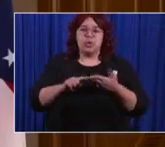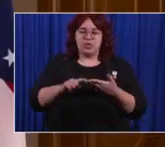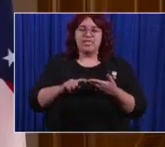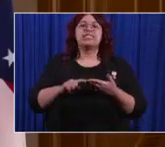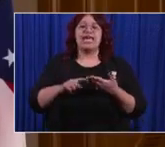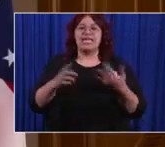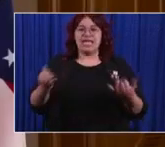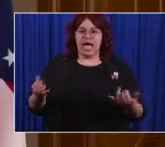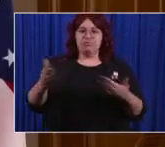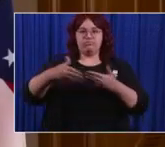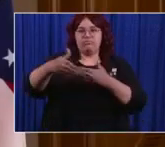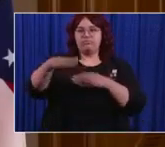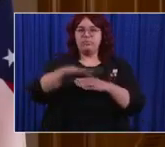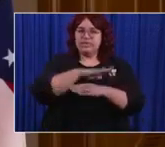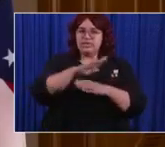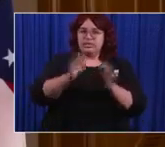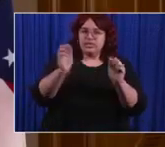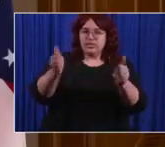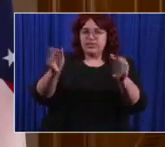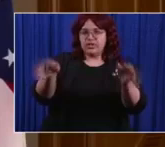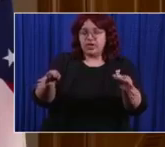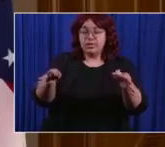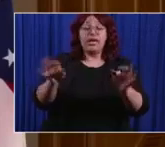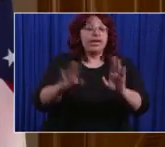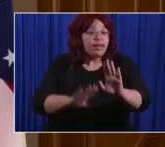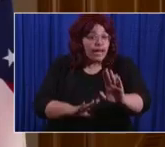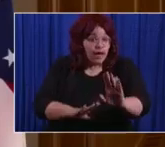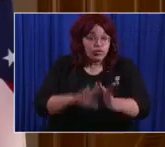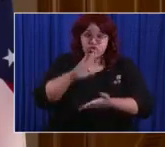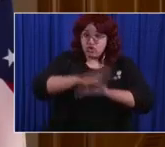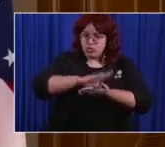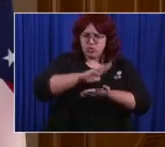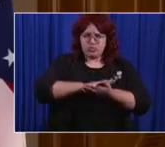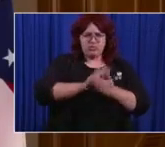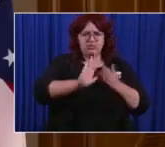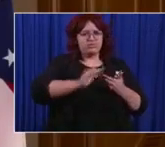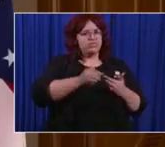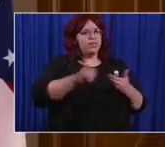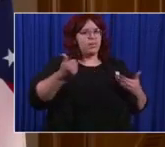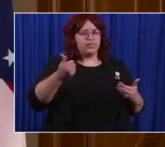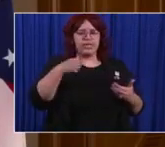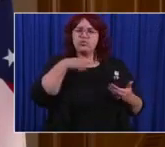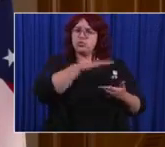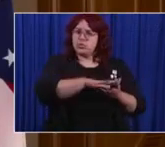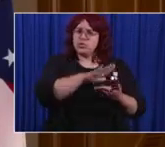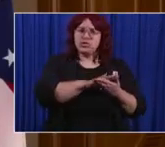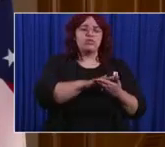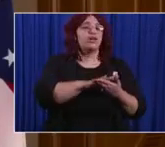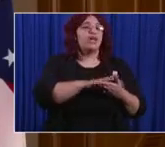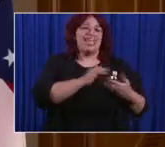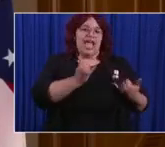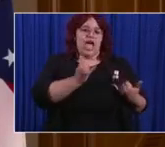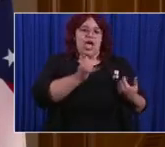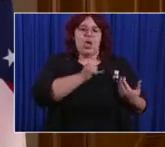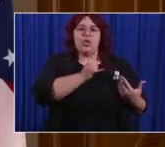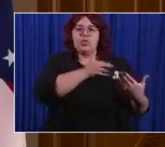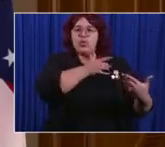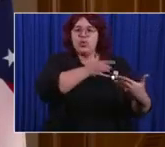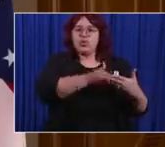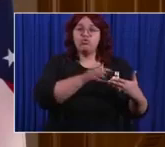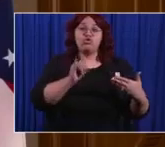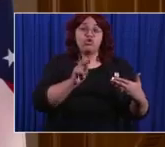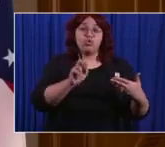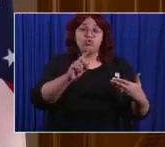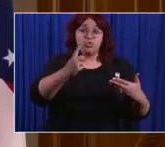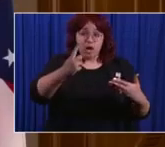We're requiring schools to continue to be masked through June 1. I suspect that all health institutions are going to